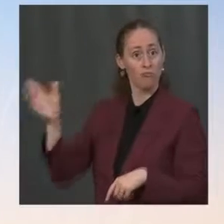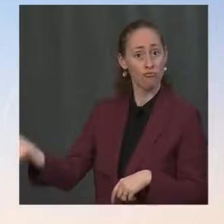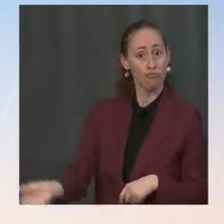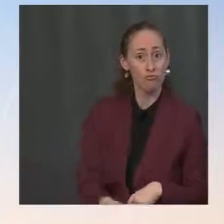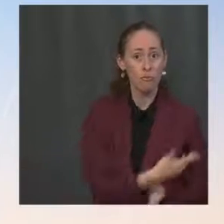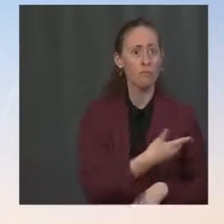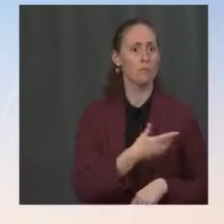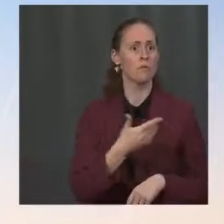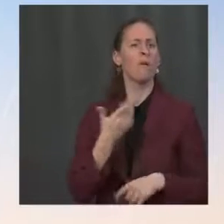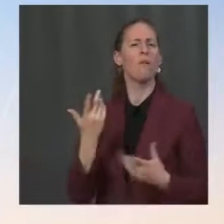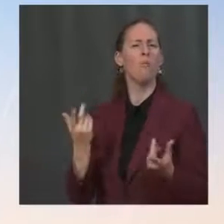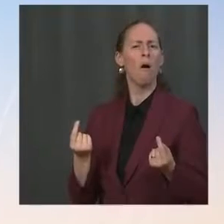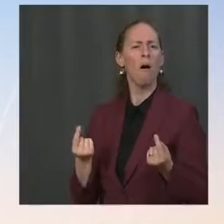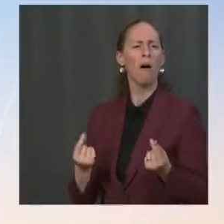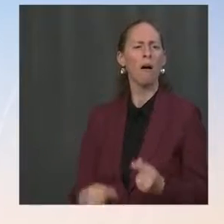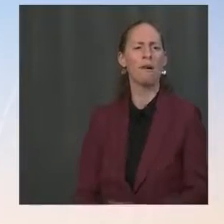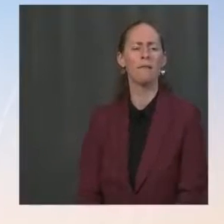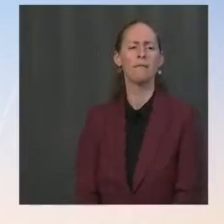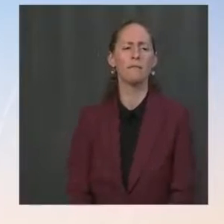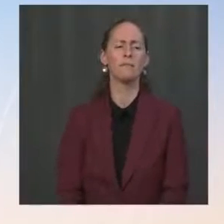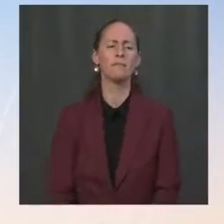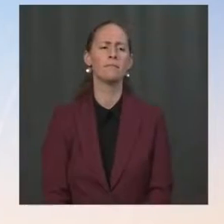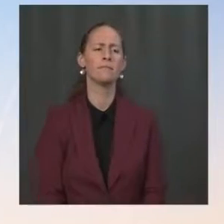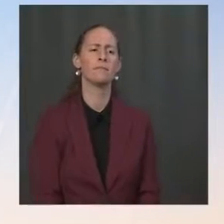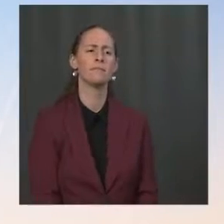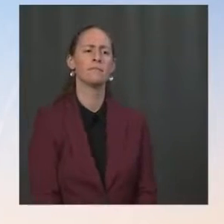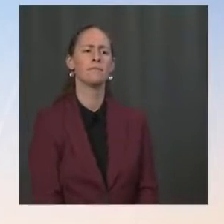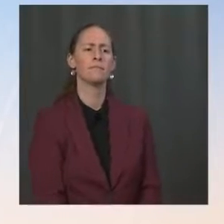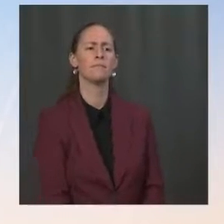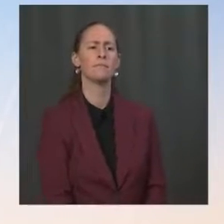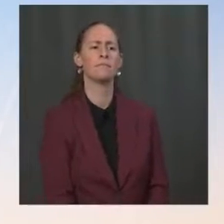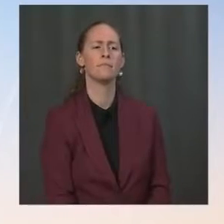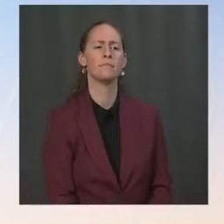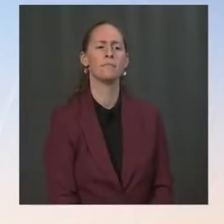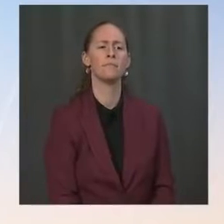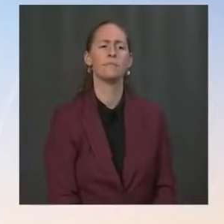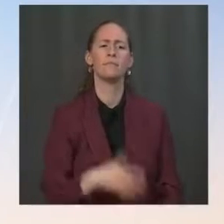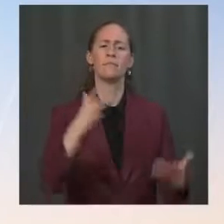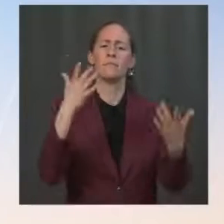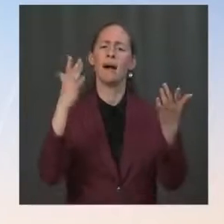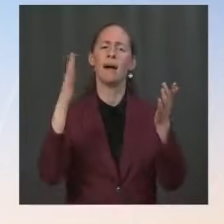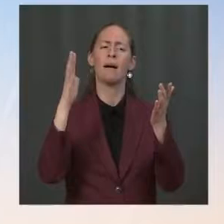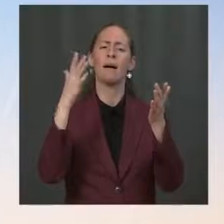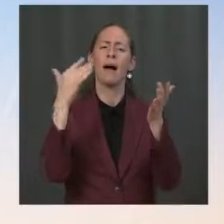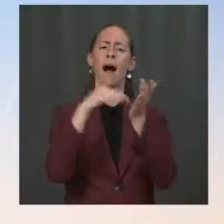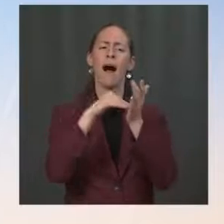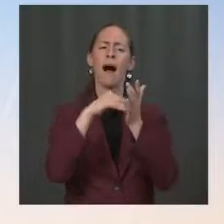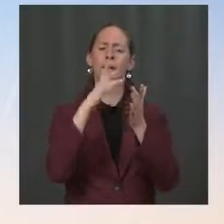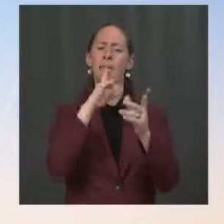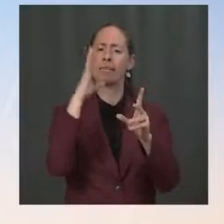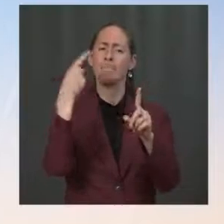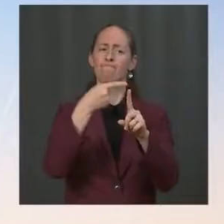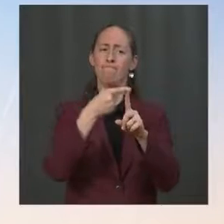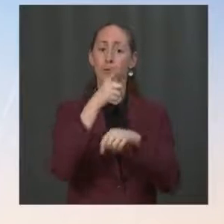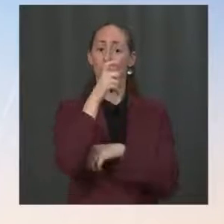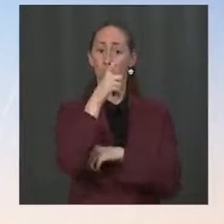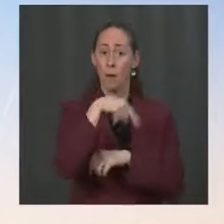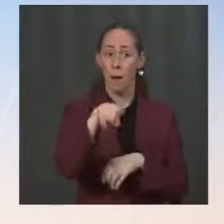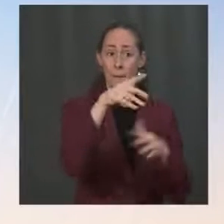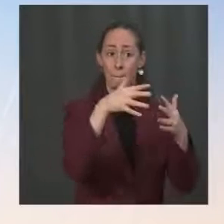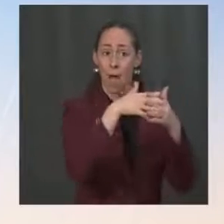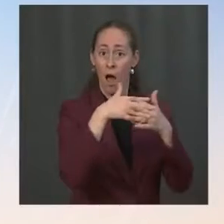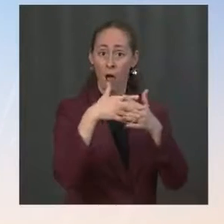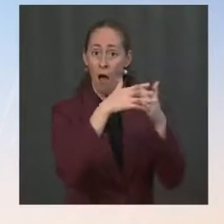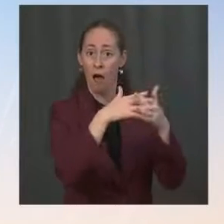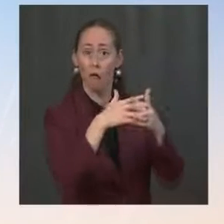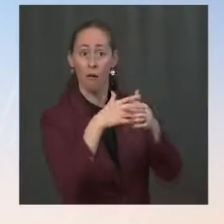perimeter? Again, Josh, I would say that we are giving very specific direction to individuals, American citizens and others, on when they should come to the airport, where they